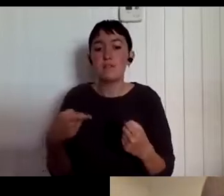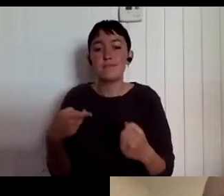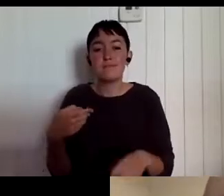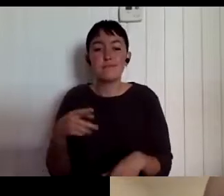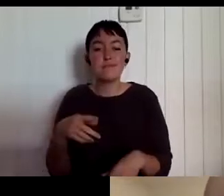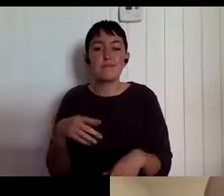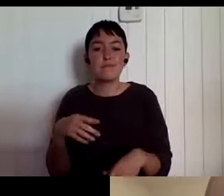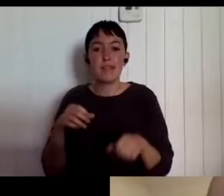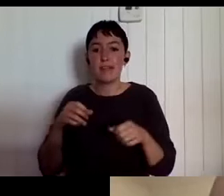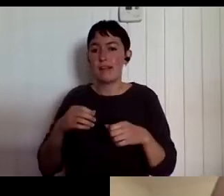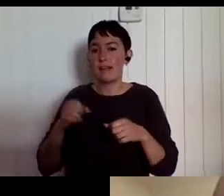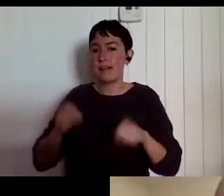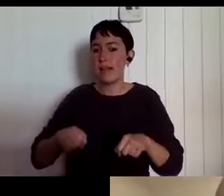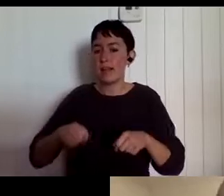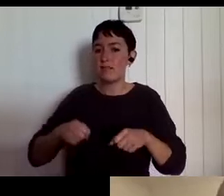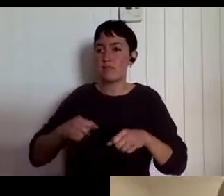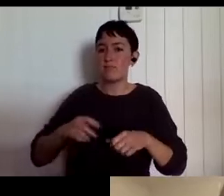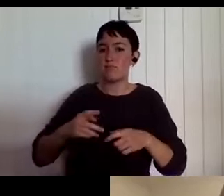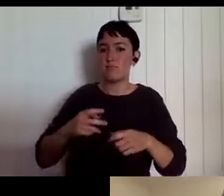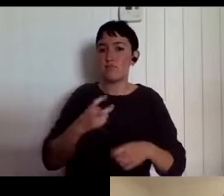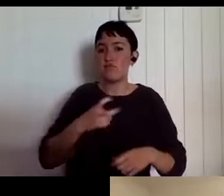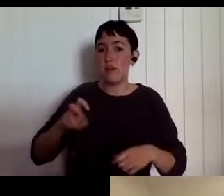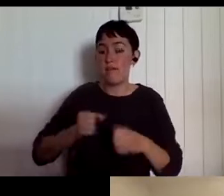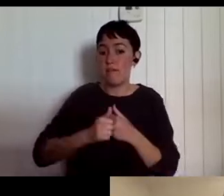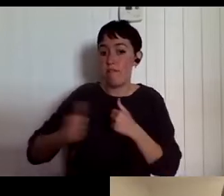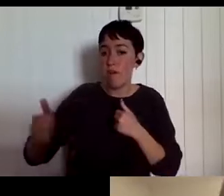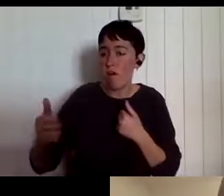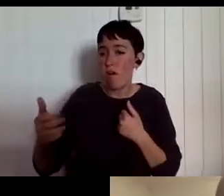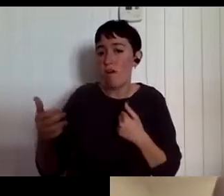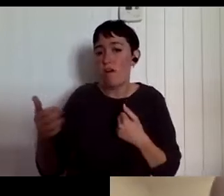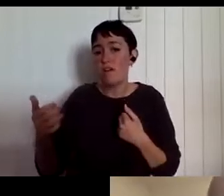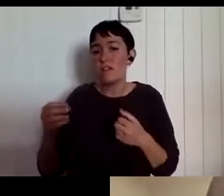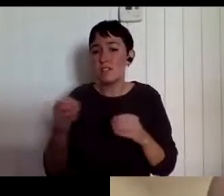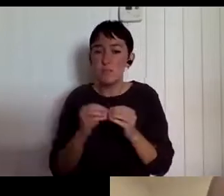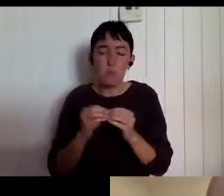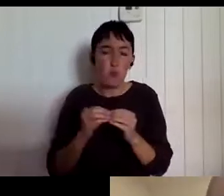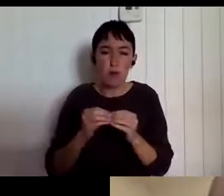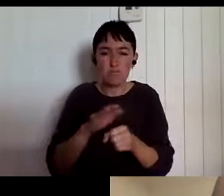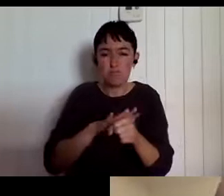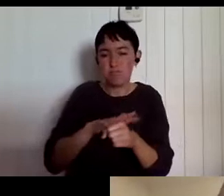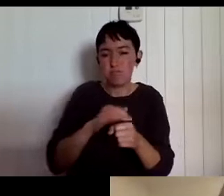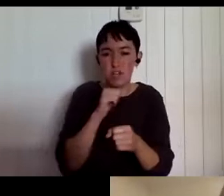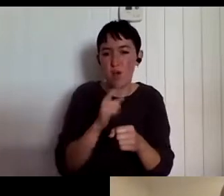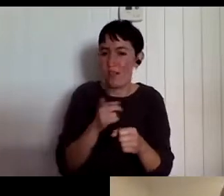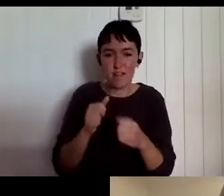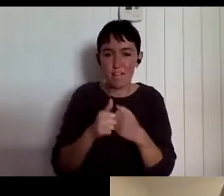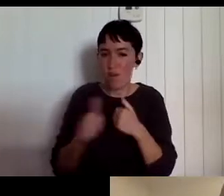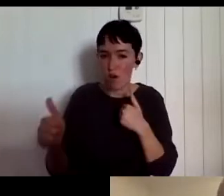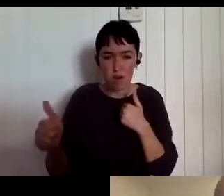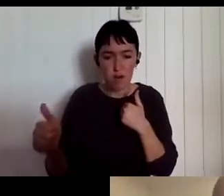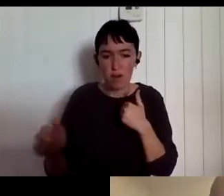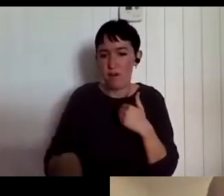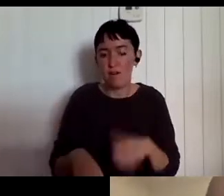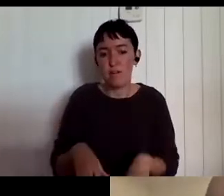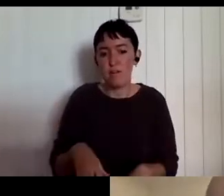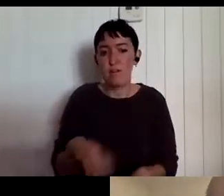depends. A battery car typically is more local, around town. For a